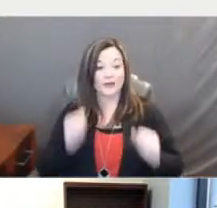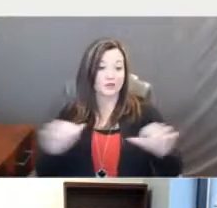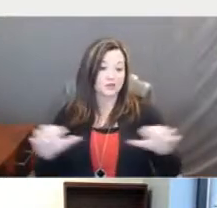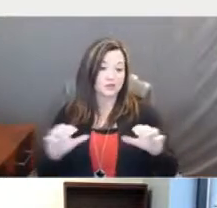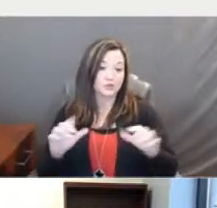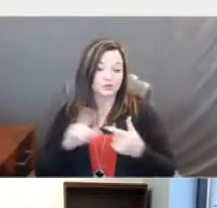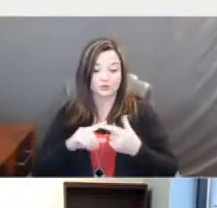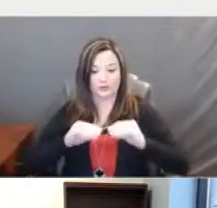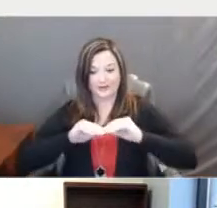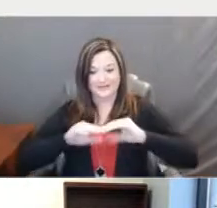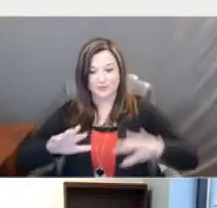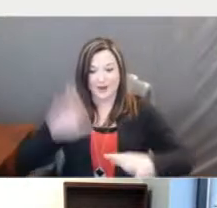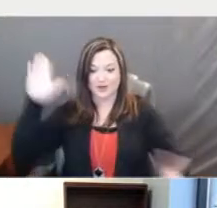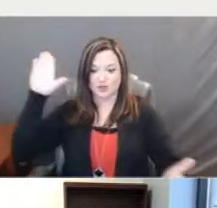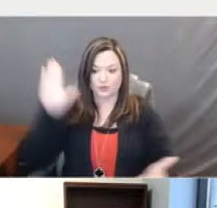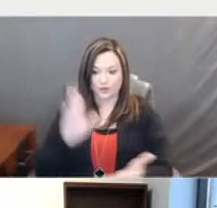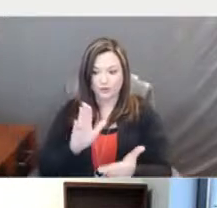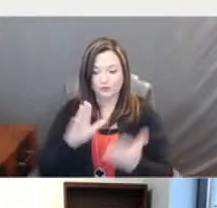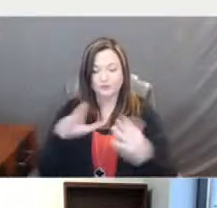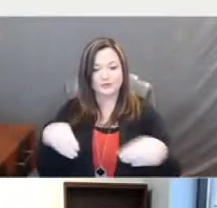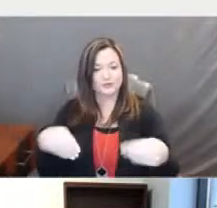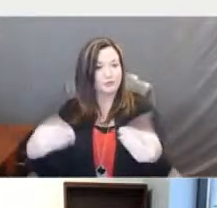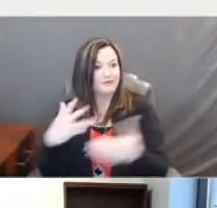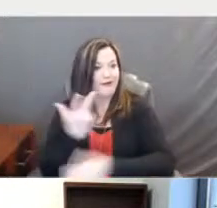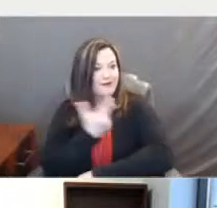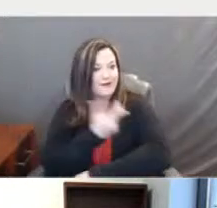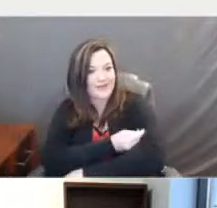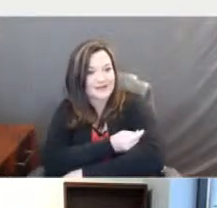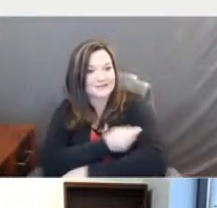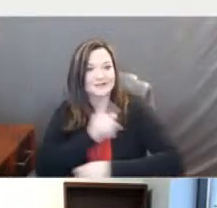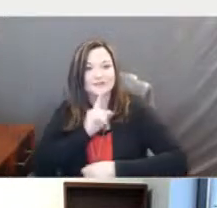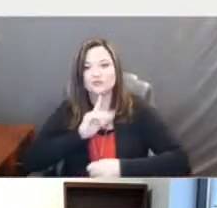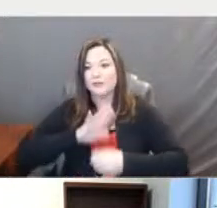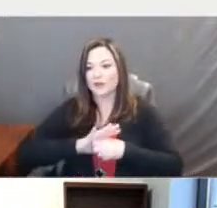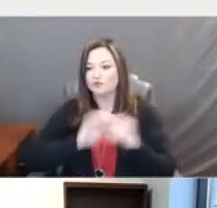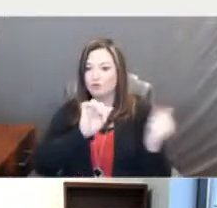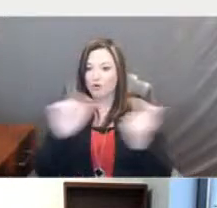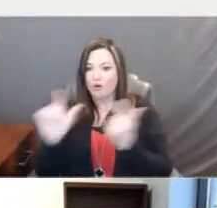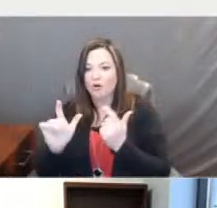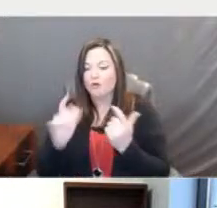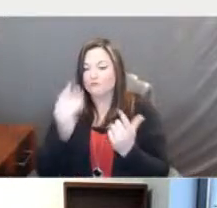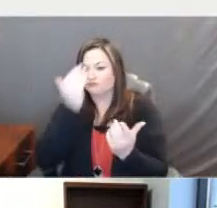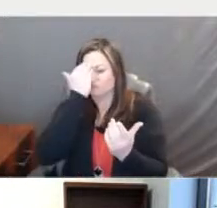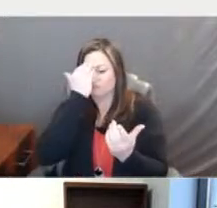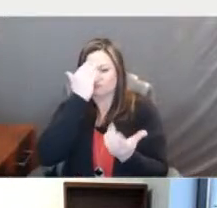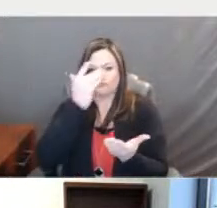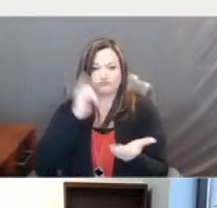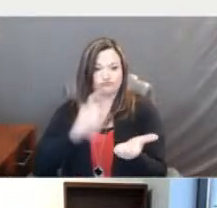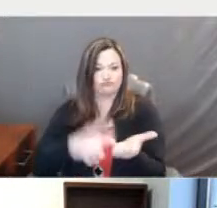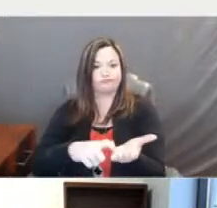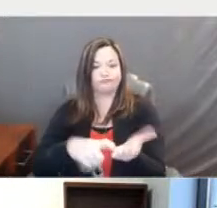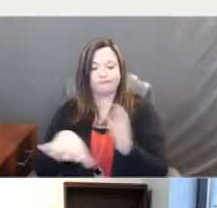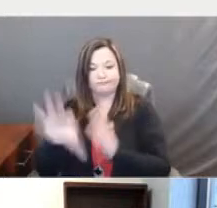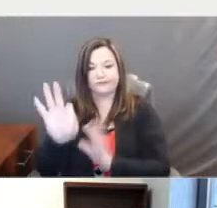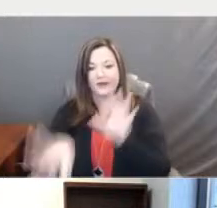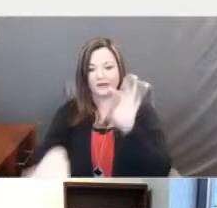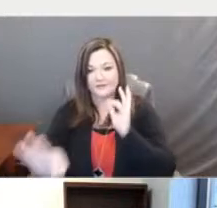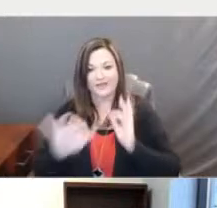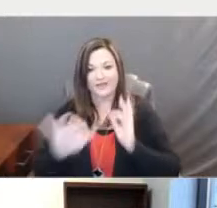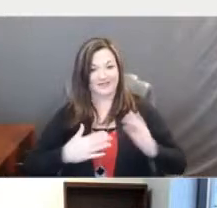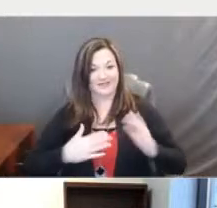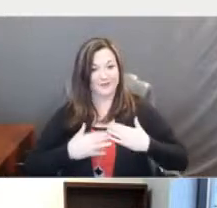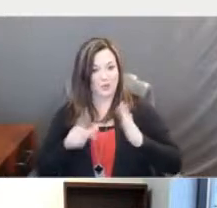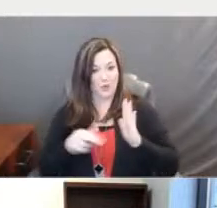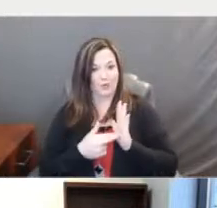spread and provide vaccines and make sure everyone is protected. That's my role here. Okay,